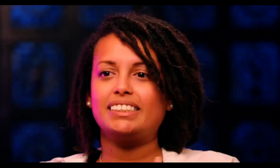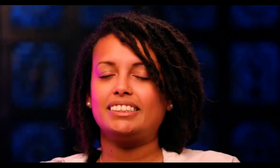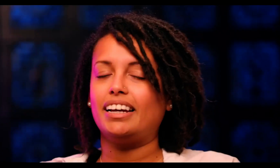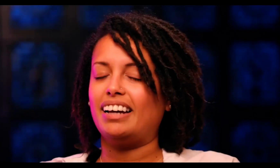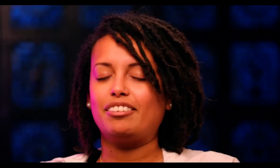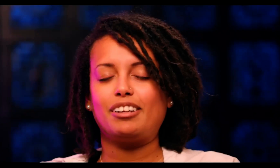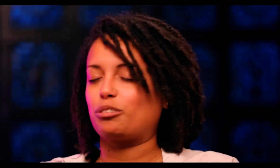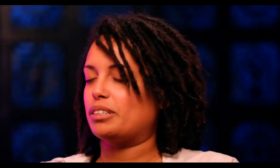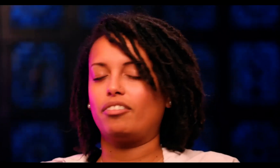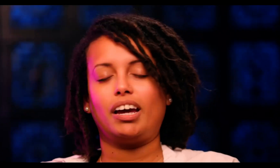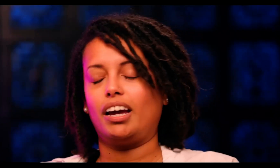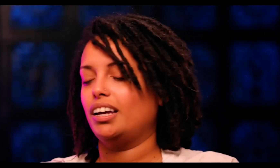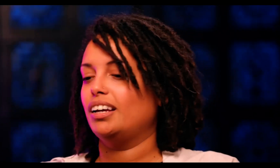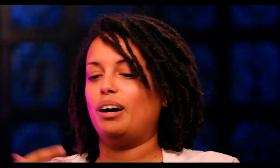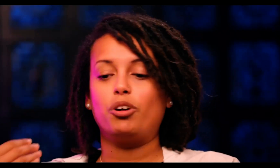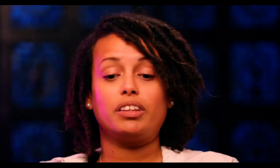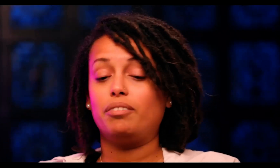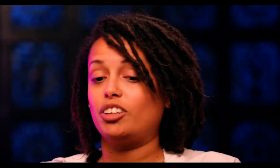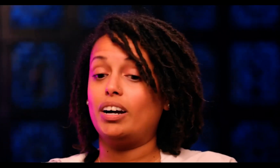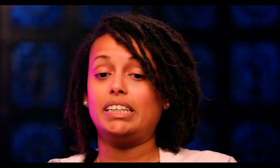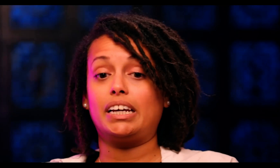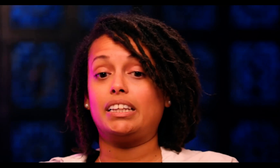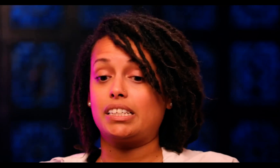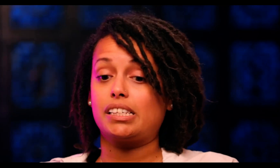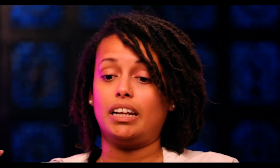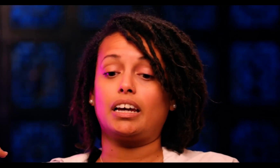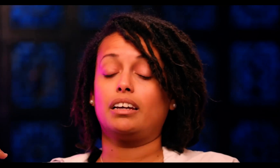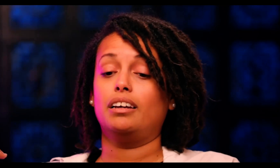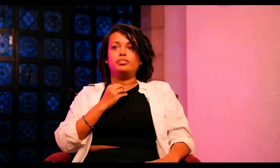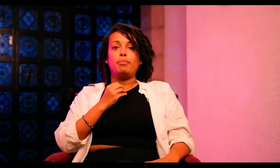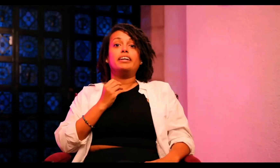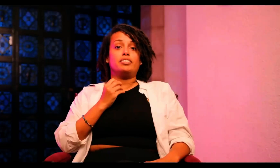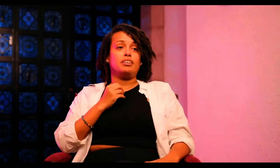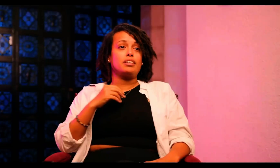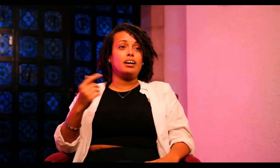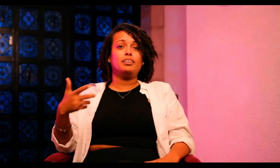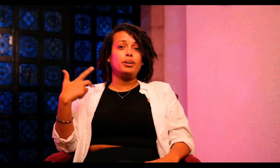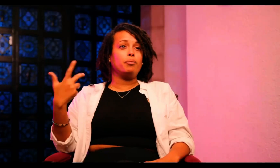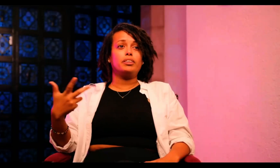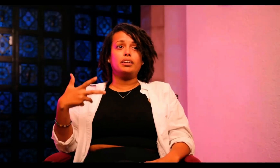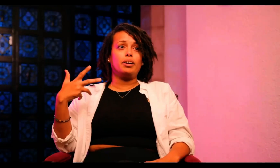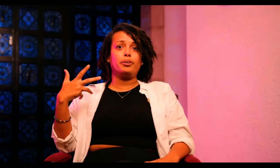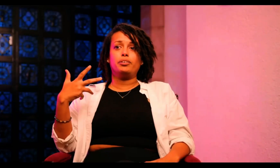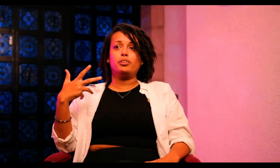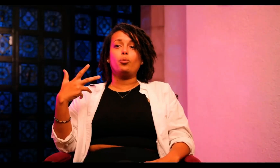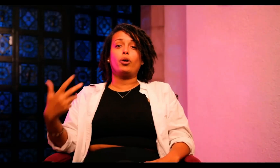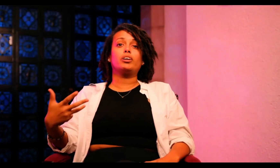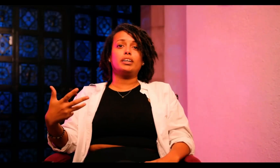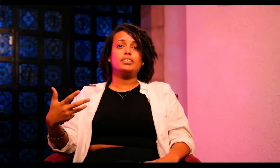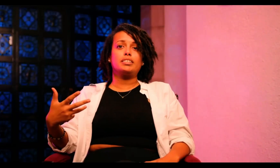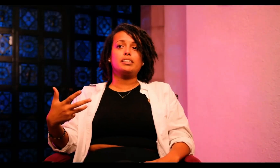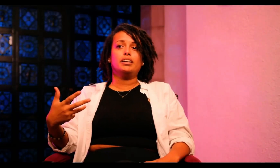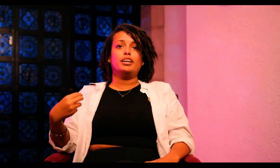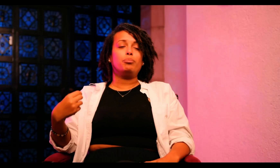you're like, shit, I have to talk to myself, okay, I'm worthy even though I didn't get this. And like remind ourselves that we are worthy and that our